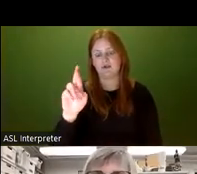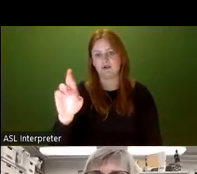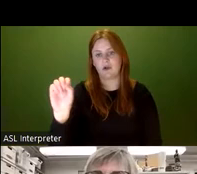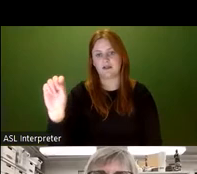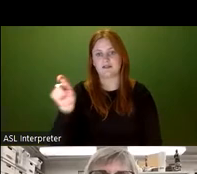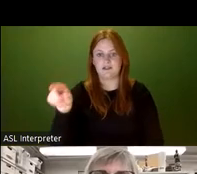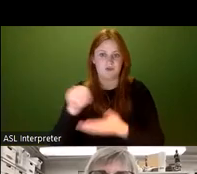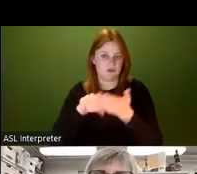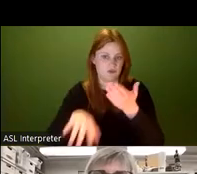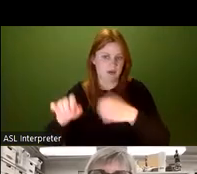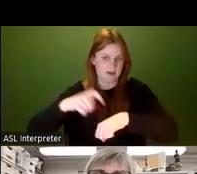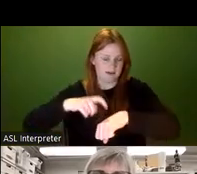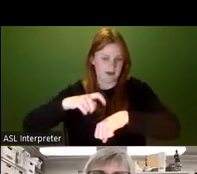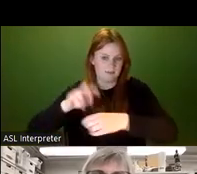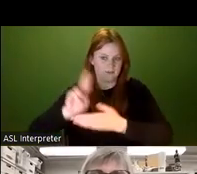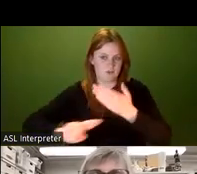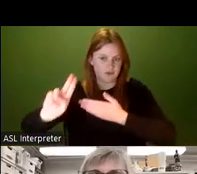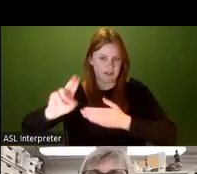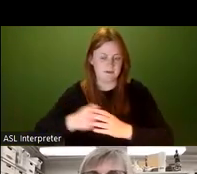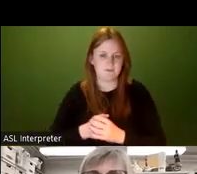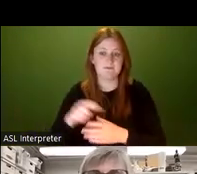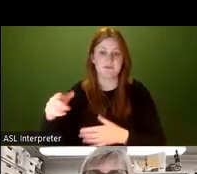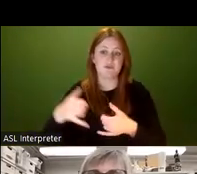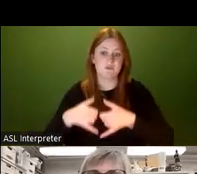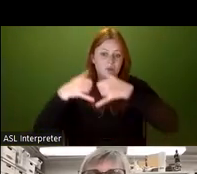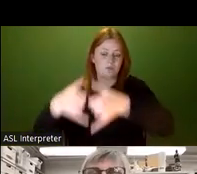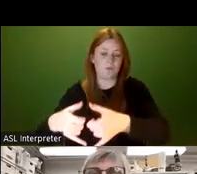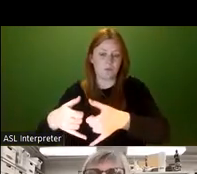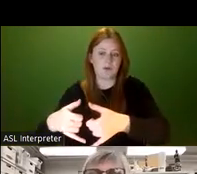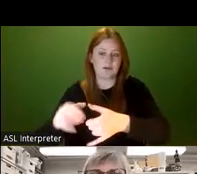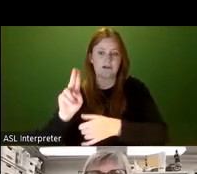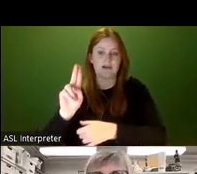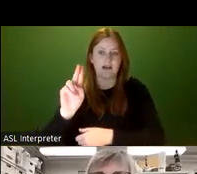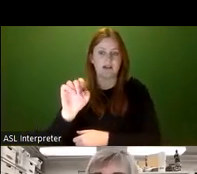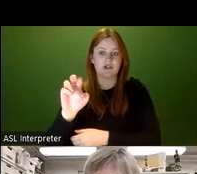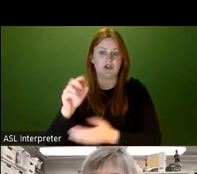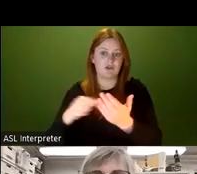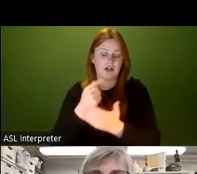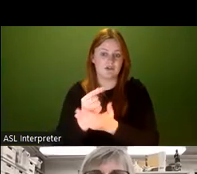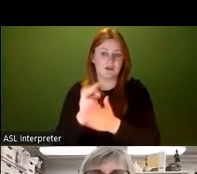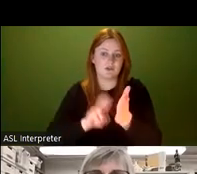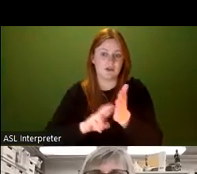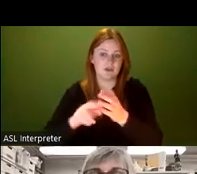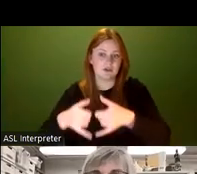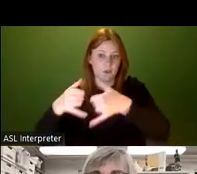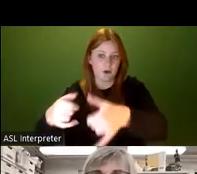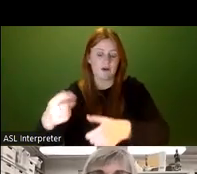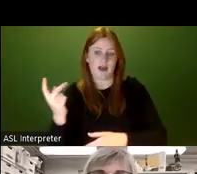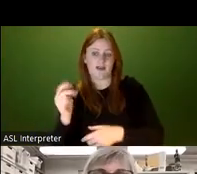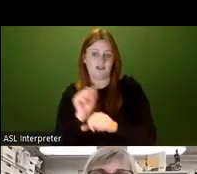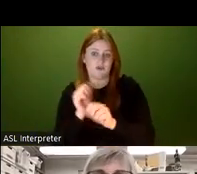time. She won it was an undergraduate research award, which meant she actually worked with me for an entire